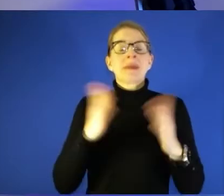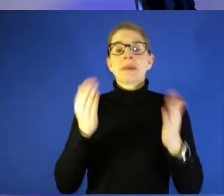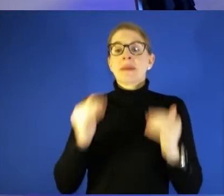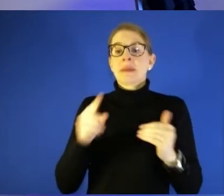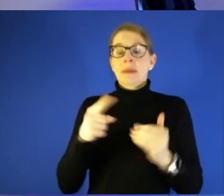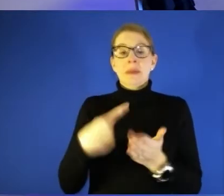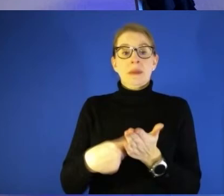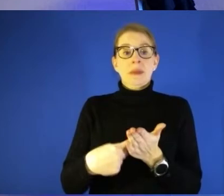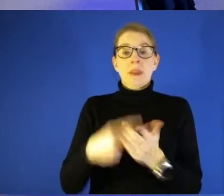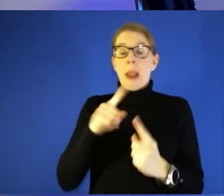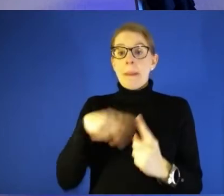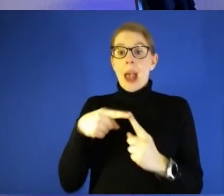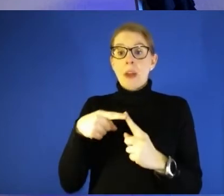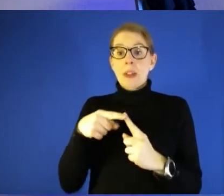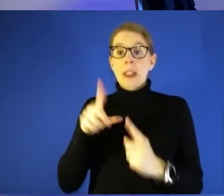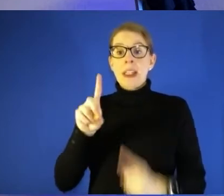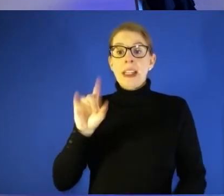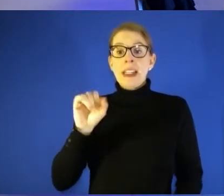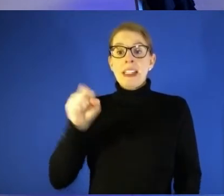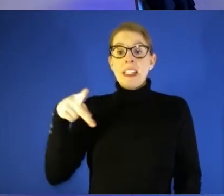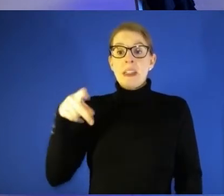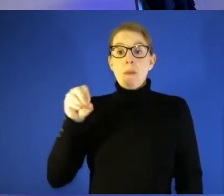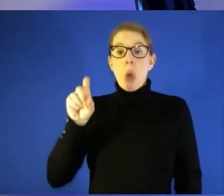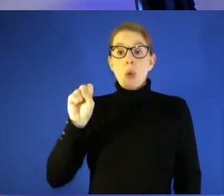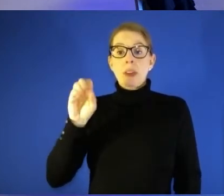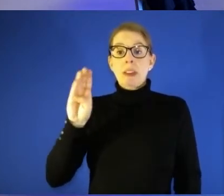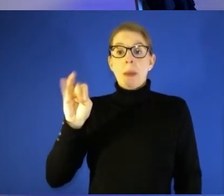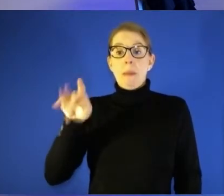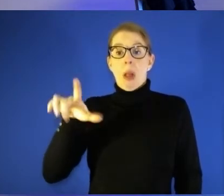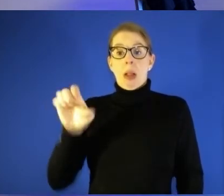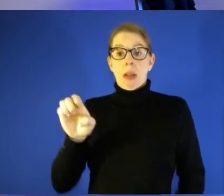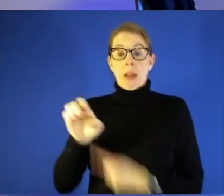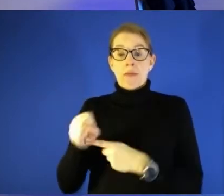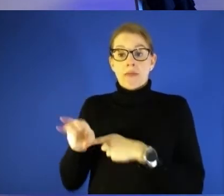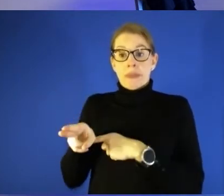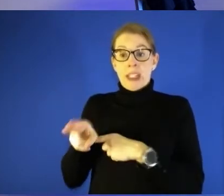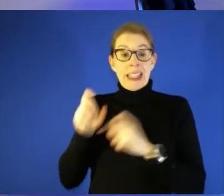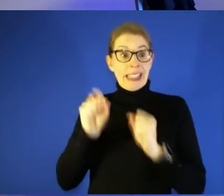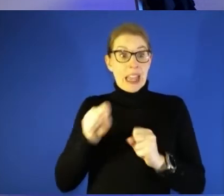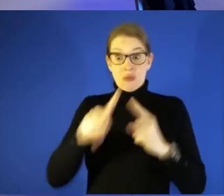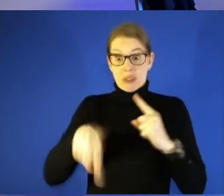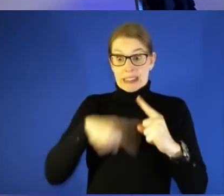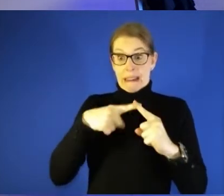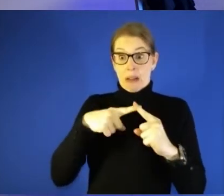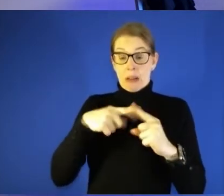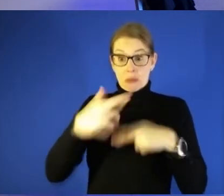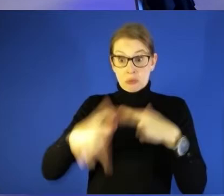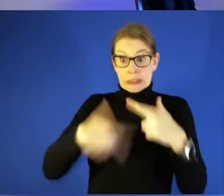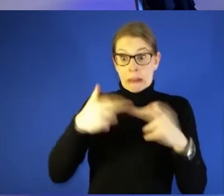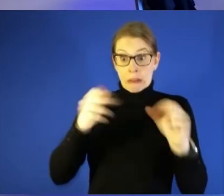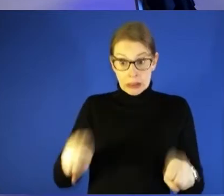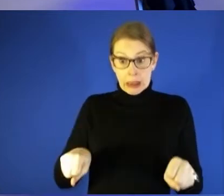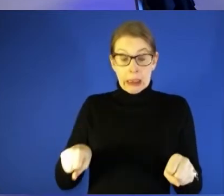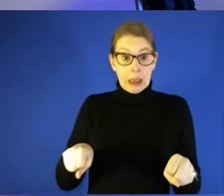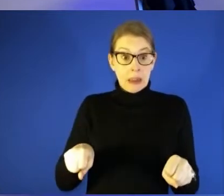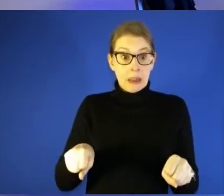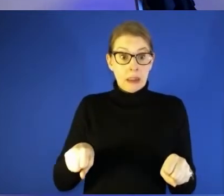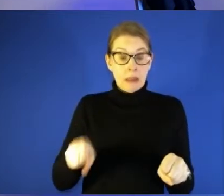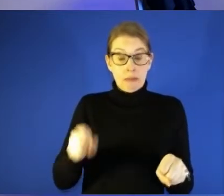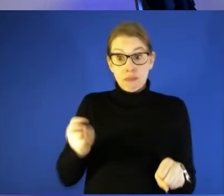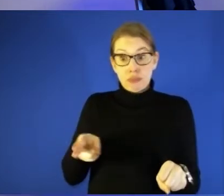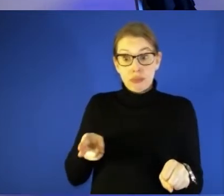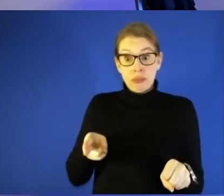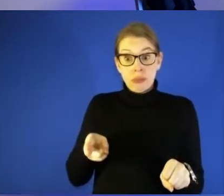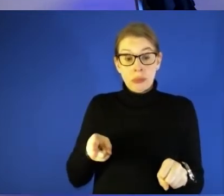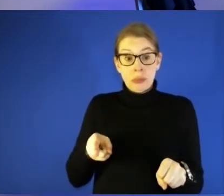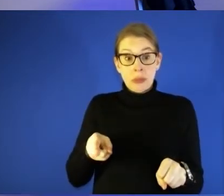ones, wear it, throw it out. So then the question came up, are they recyclable? Can you put those people who want to be environmentally friendly? What? I get that. It's a great question, and